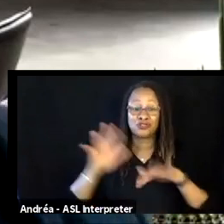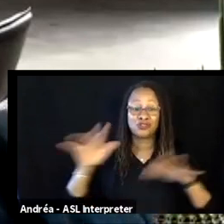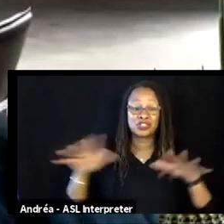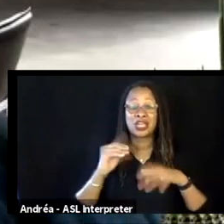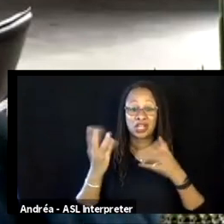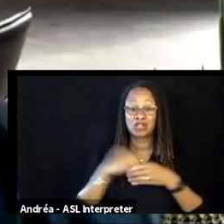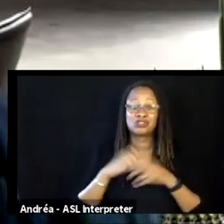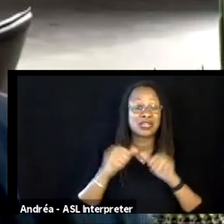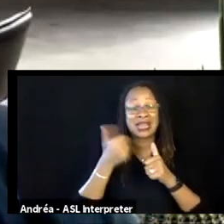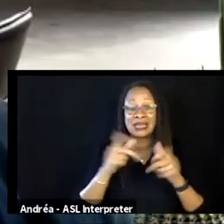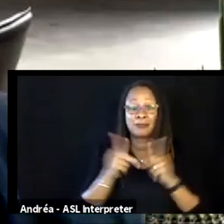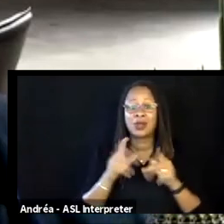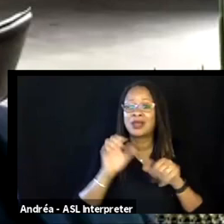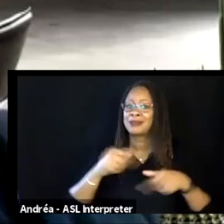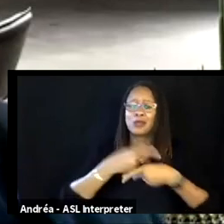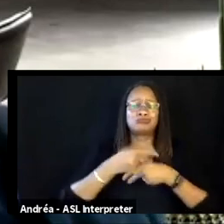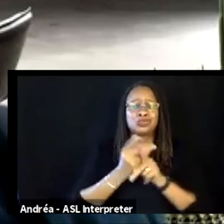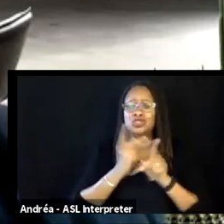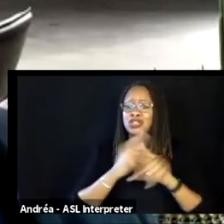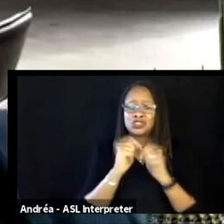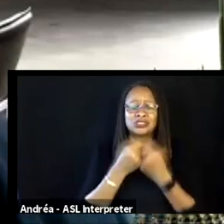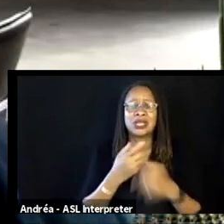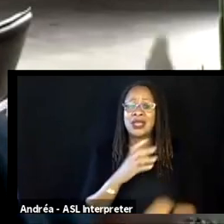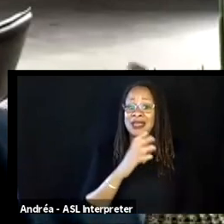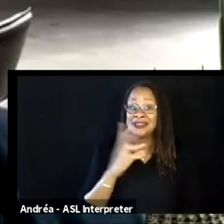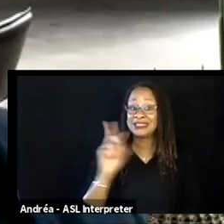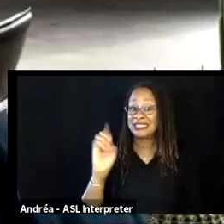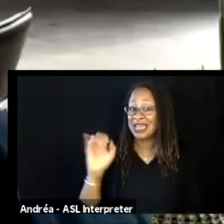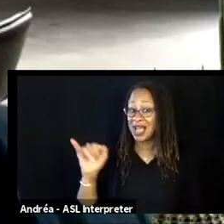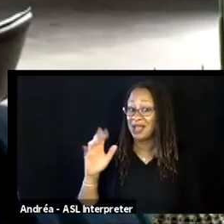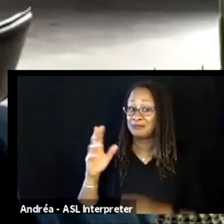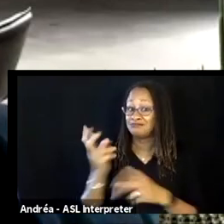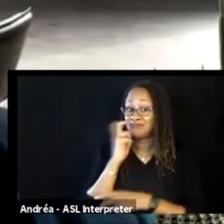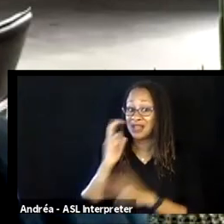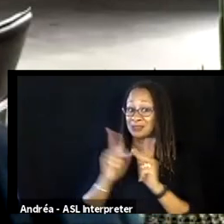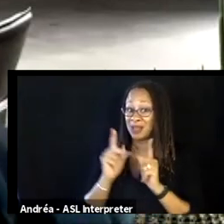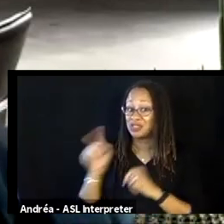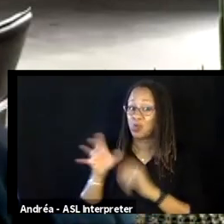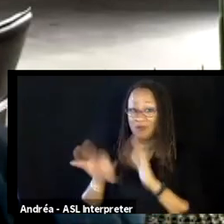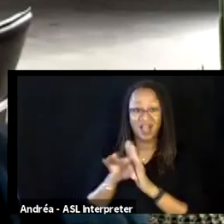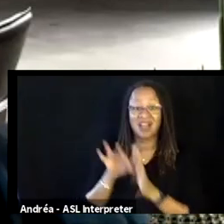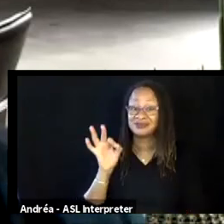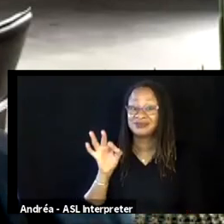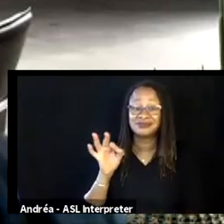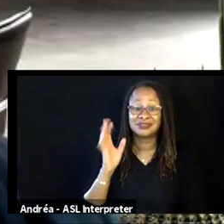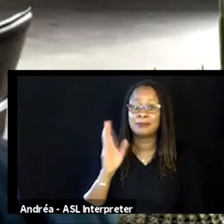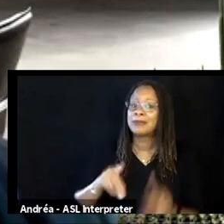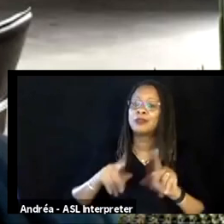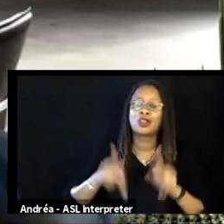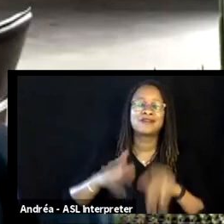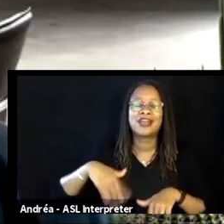could be in the production team. Go find your D&I blind spots there. You'll find one. If you look, people haven't looked